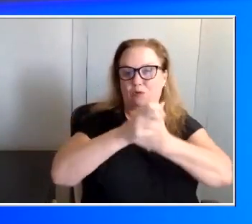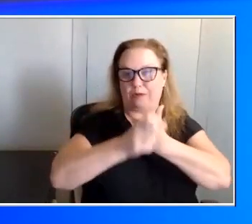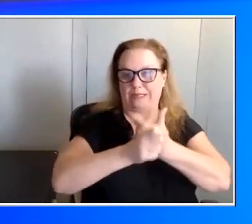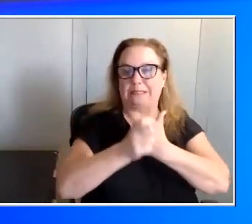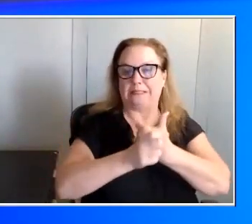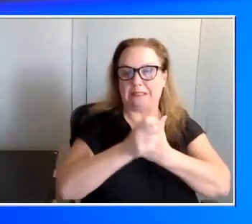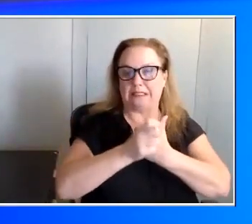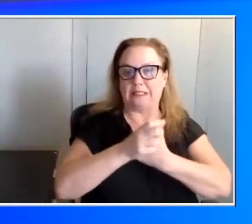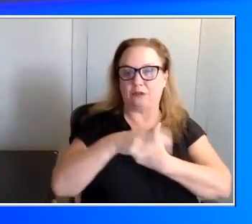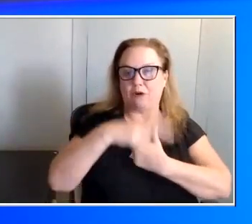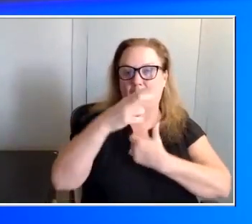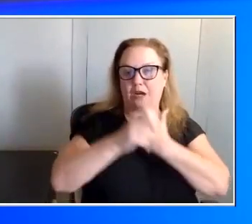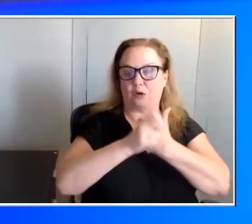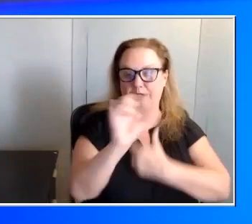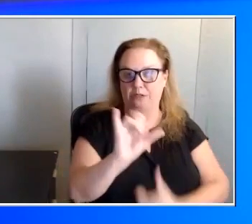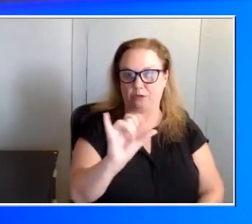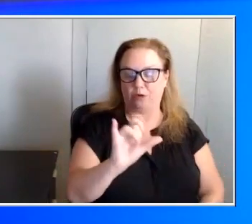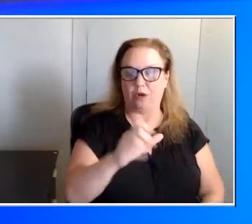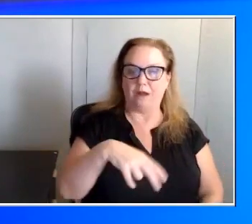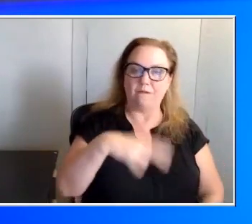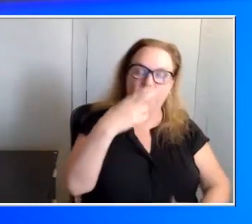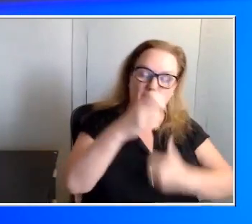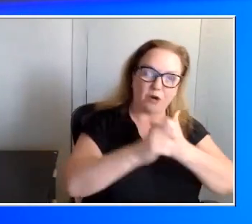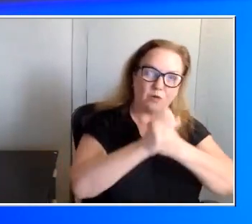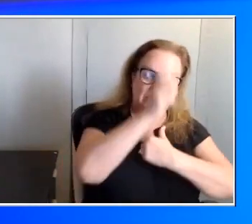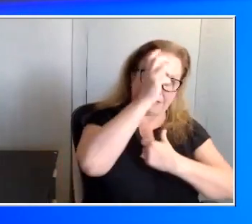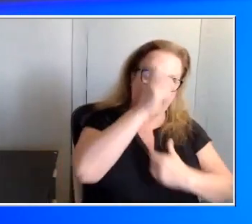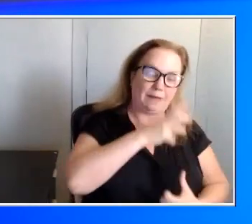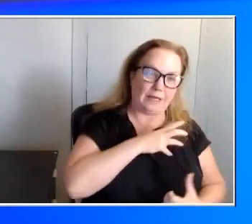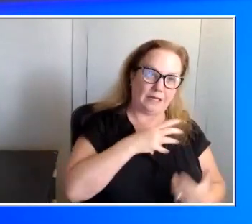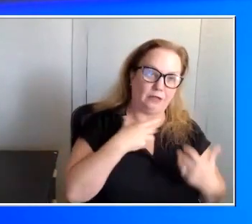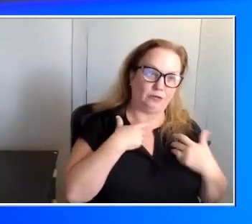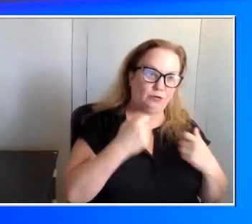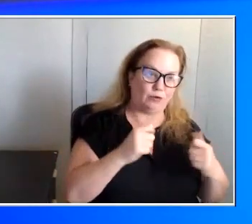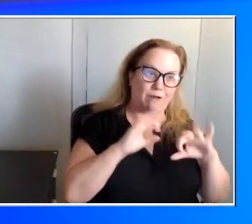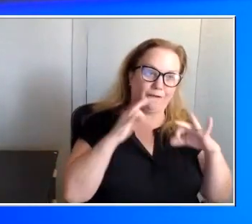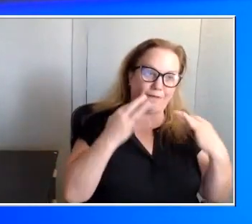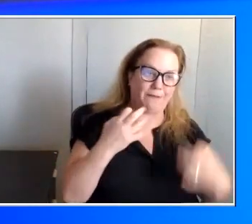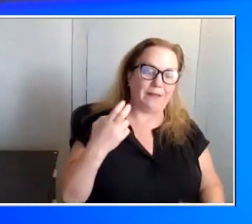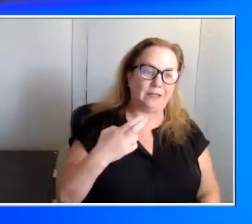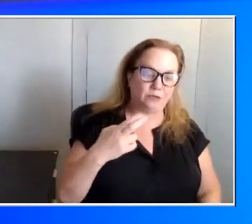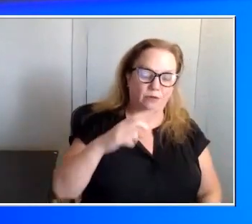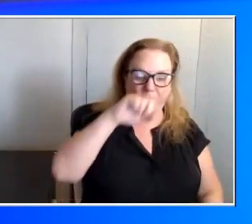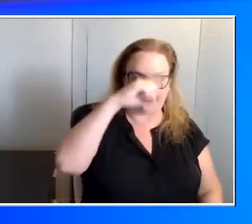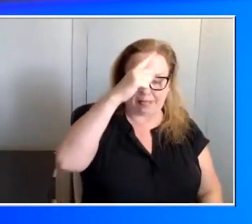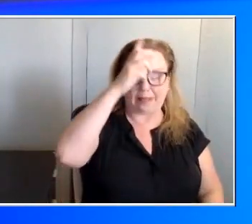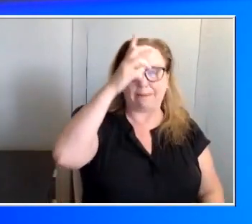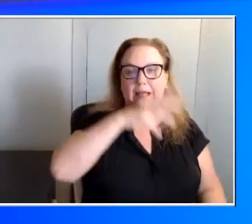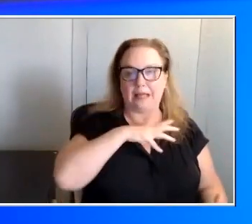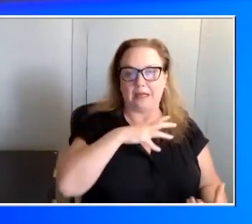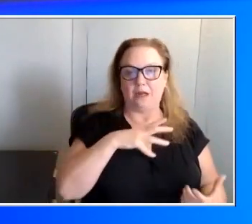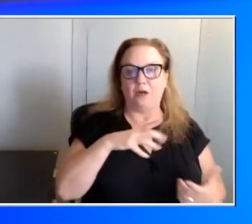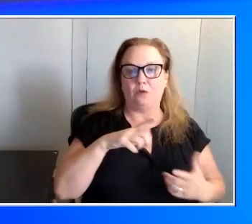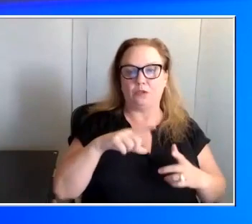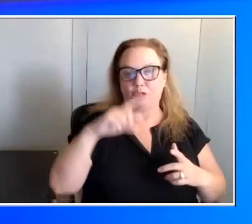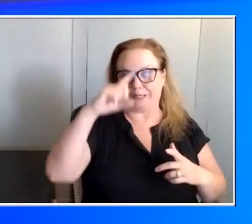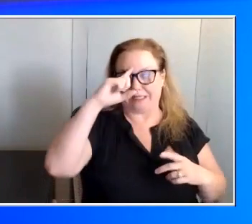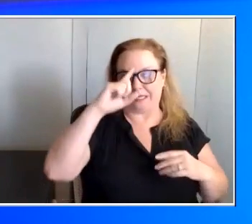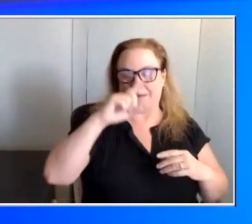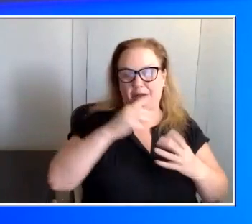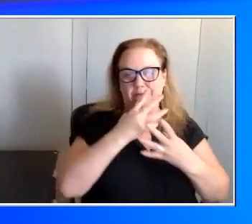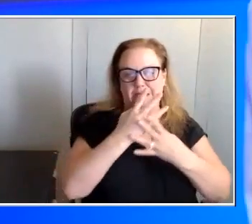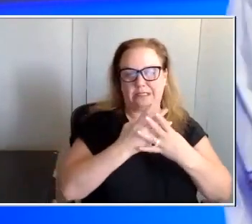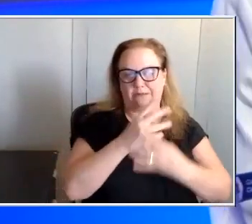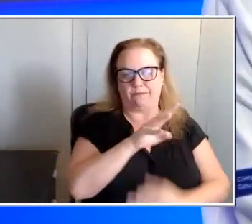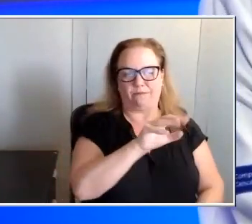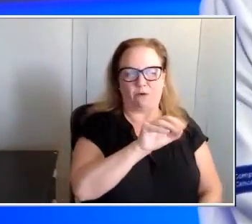higher risk too. So for higher risk men, strong family history, Black men, we should start thinking about prostate cancer screening at 40,